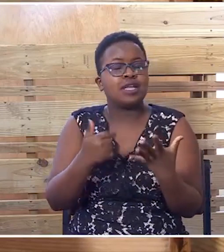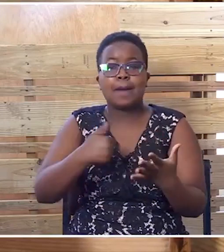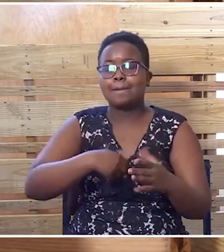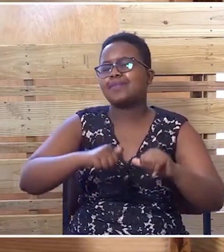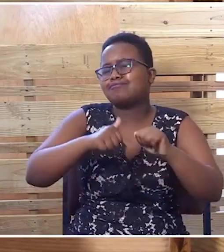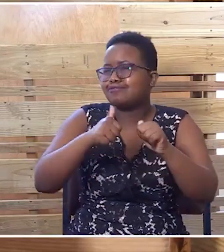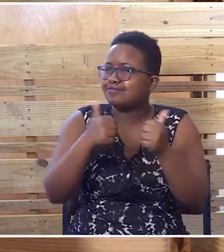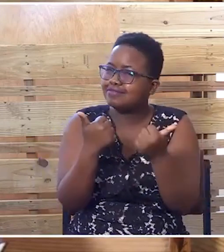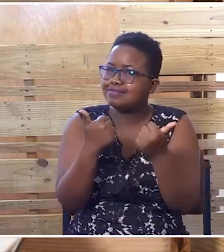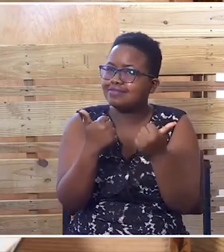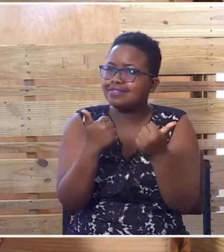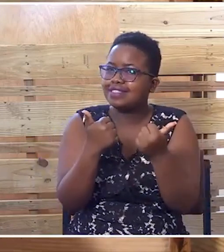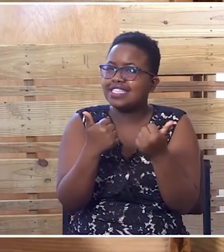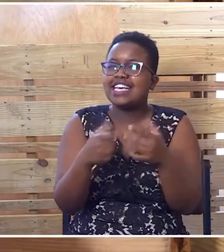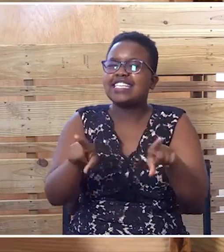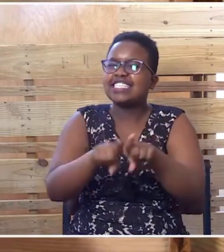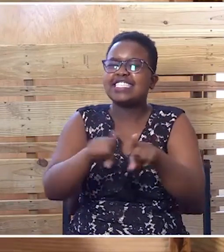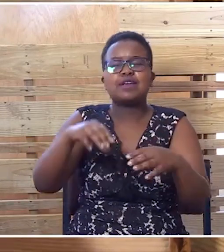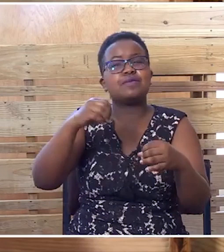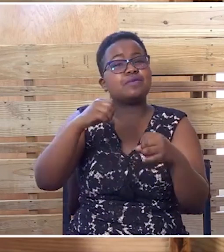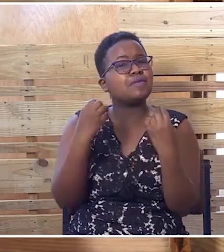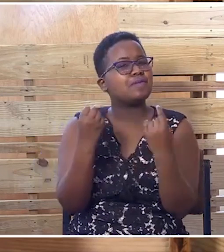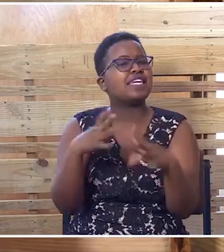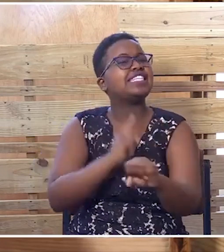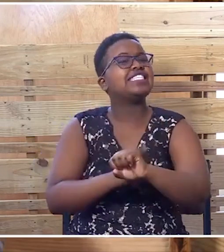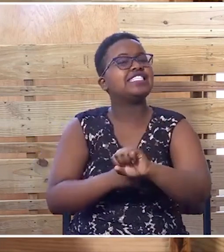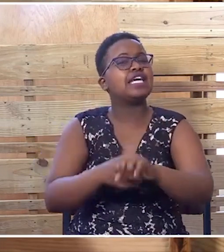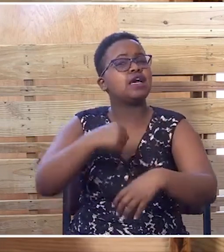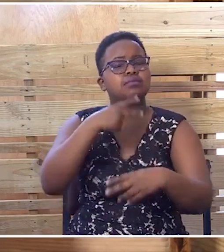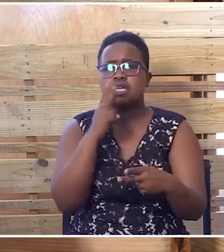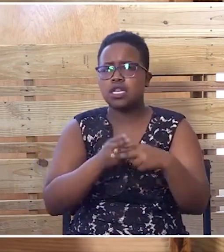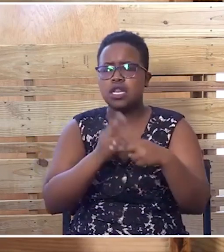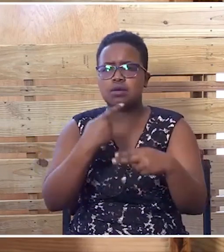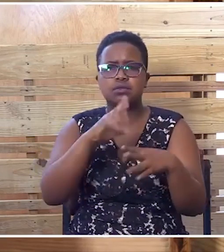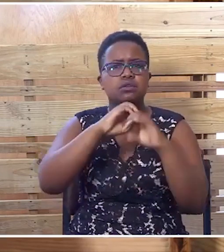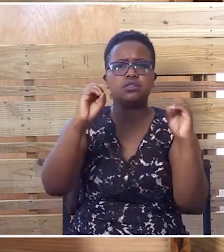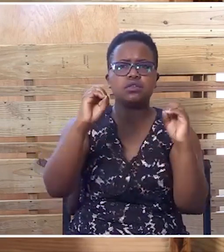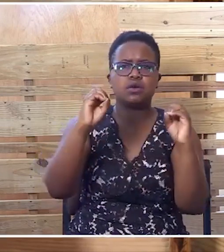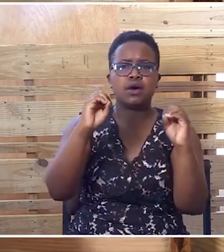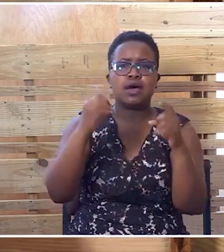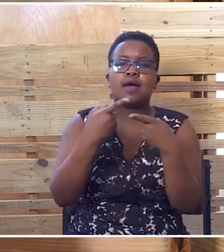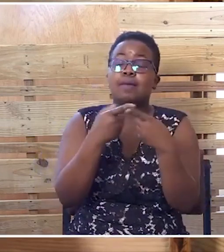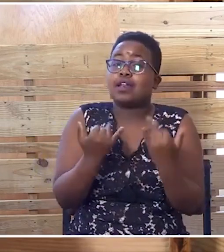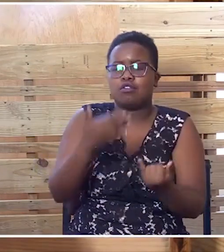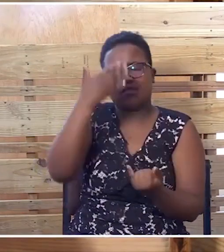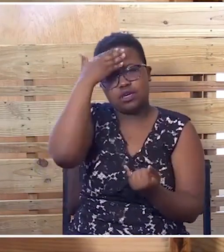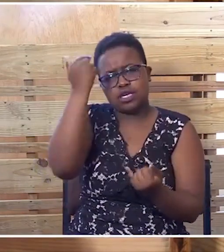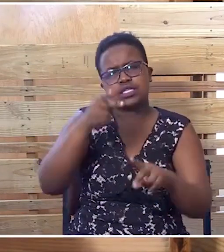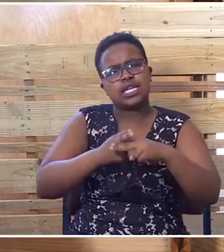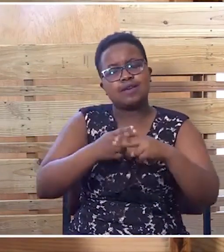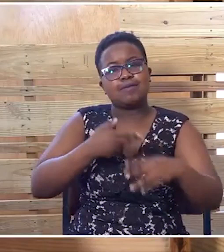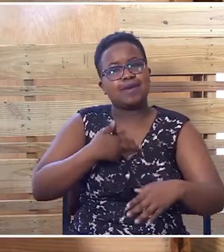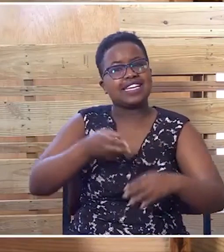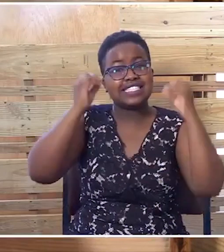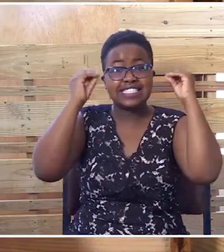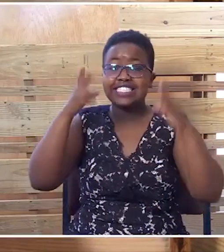well, and I know many times I forget to say my name, but I know most of us know me. I'm Teacher Andrew, and I